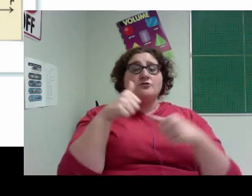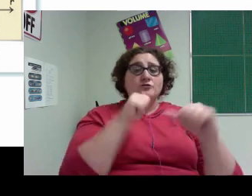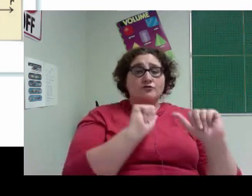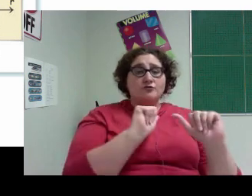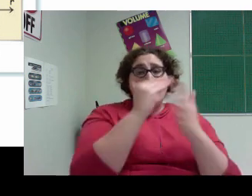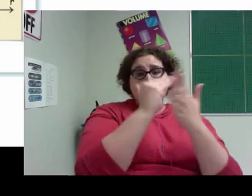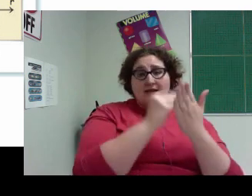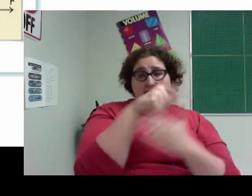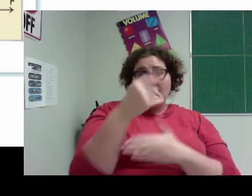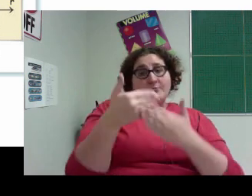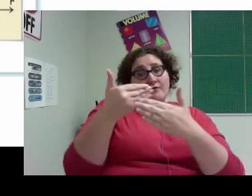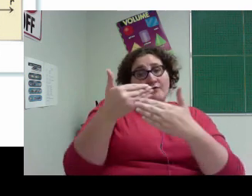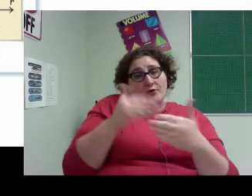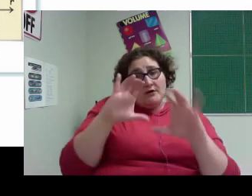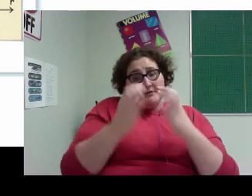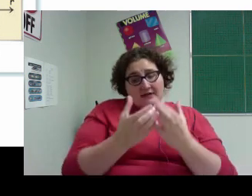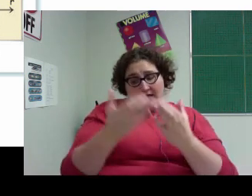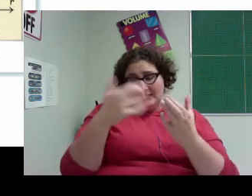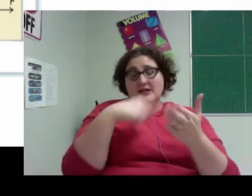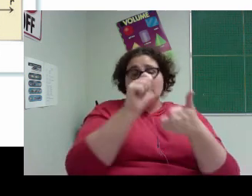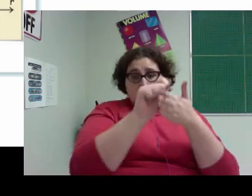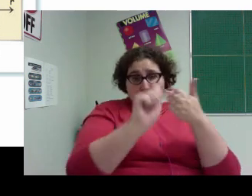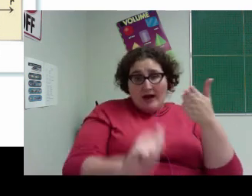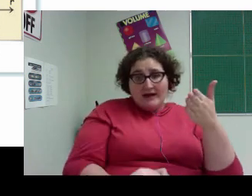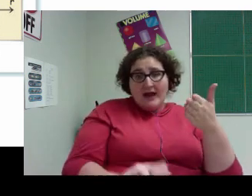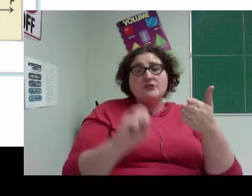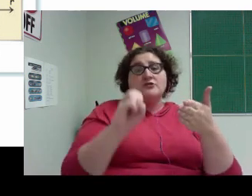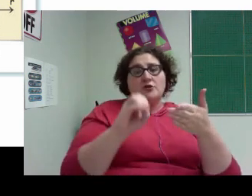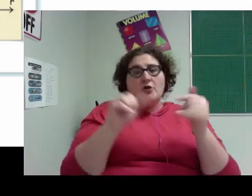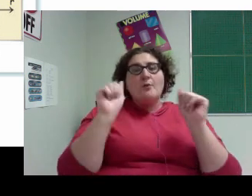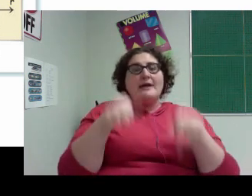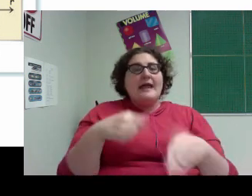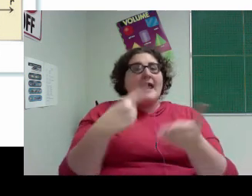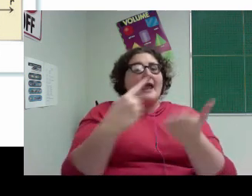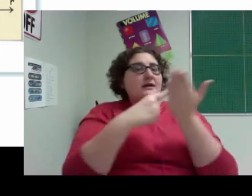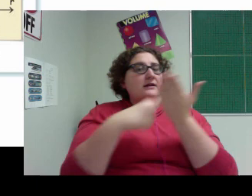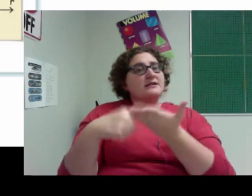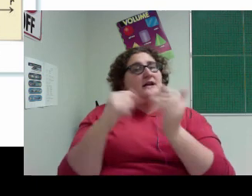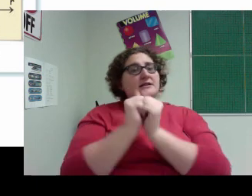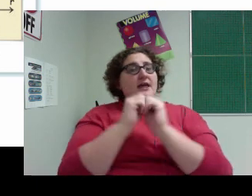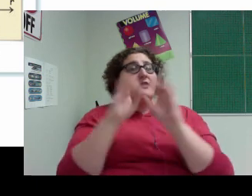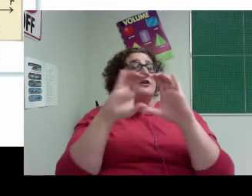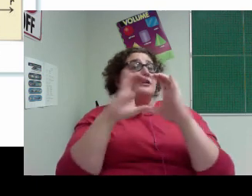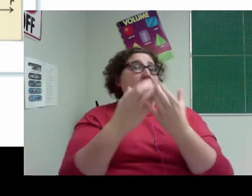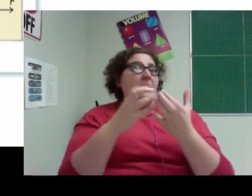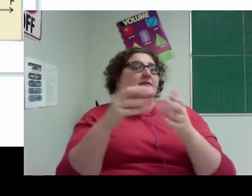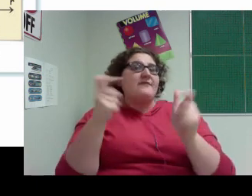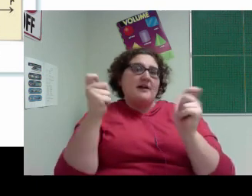come to class and have it written out, so that way we can go through it together as a class more quickly.